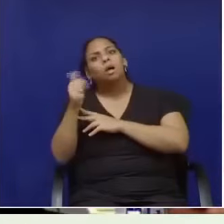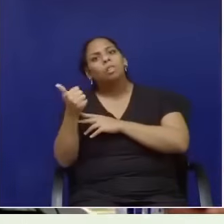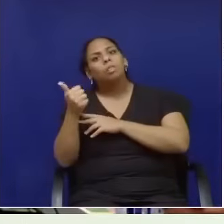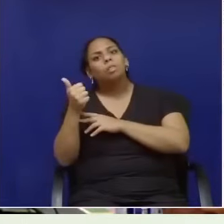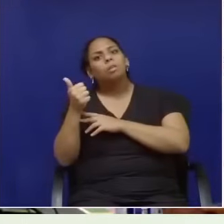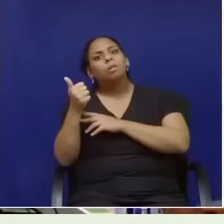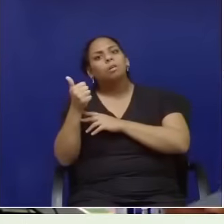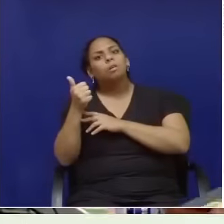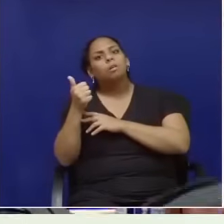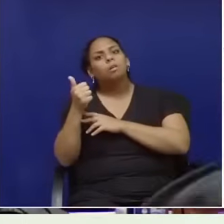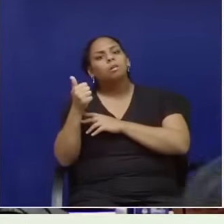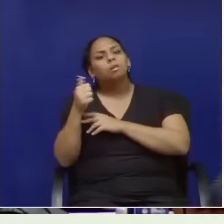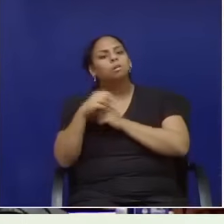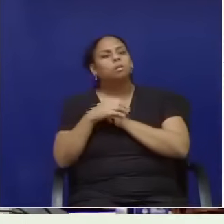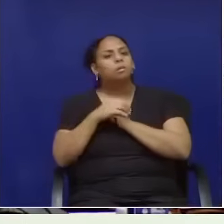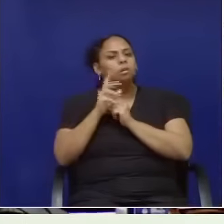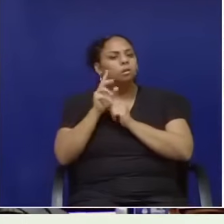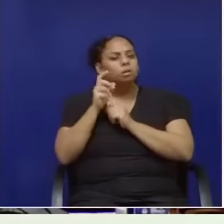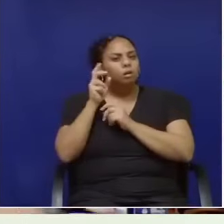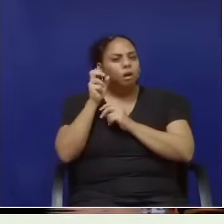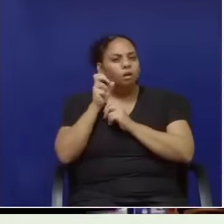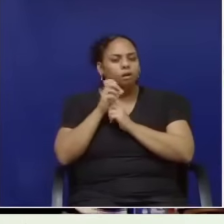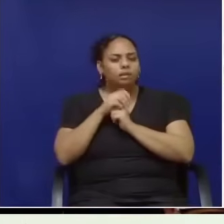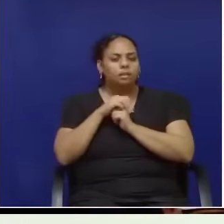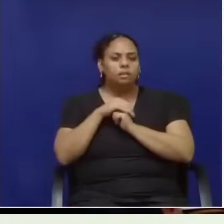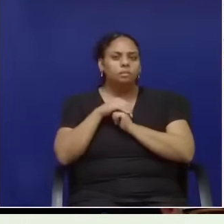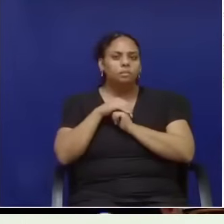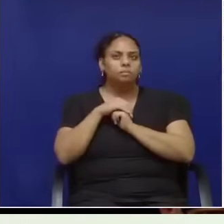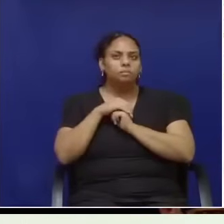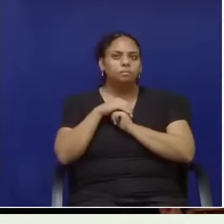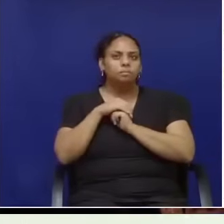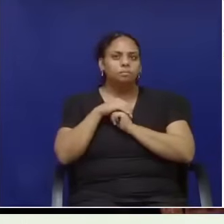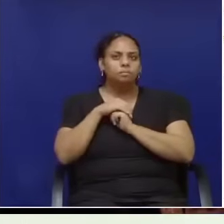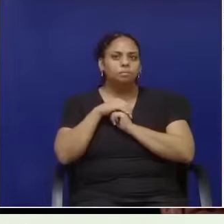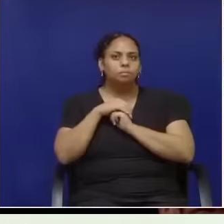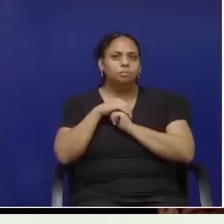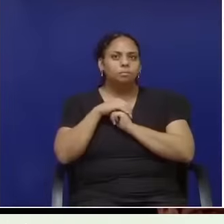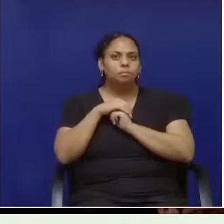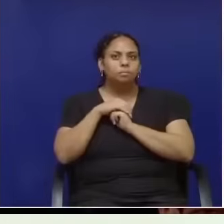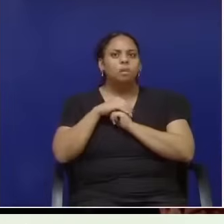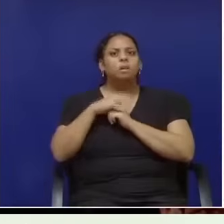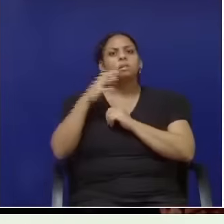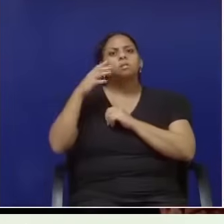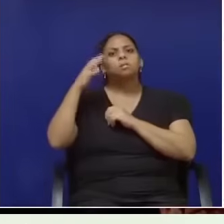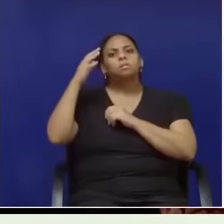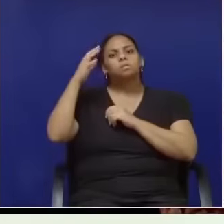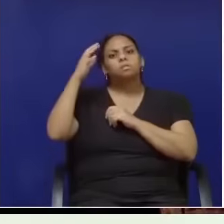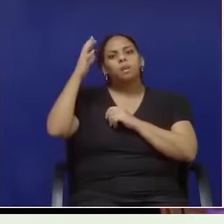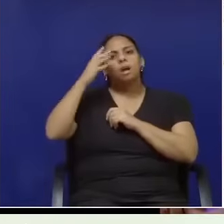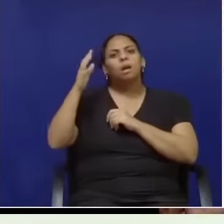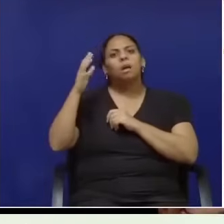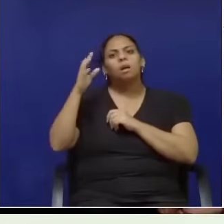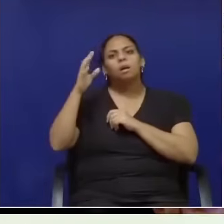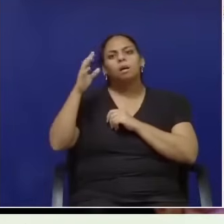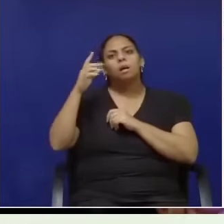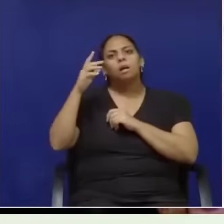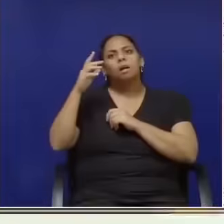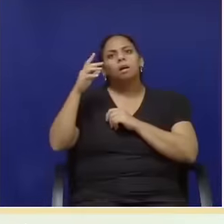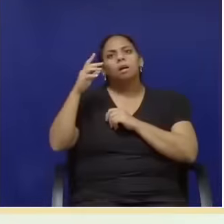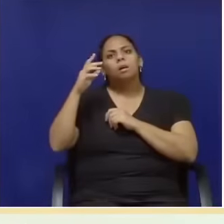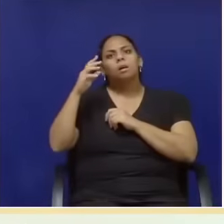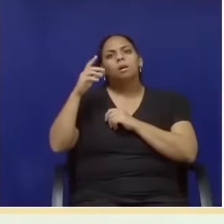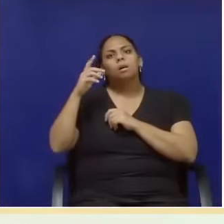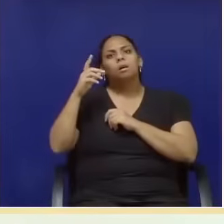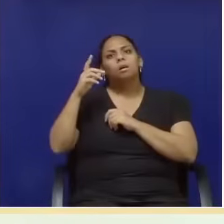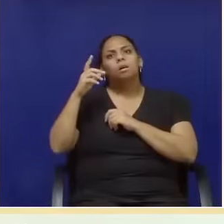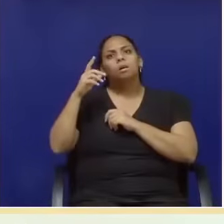le ensundu yakithi ilwe labamhlophe kodwa iGNU lengapha ayibancedisi. Unity usho ukuthini? Honorable Member, that's not a point of